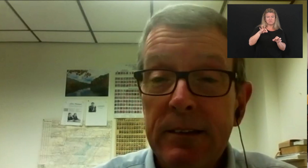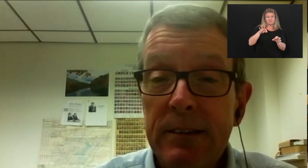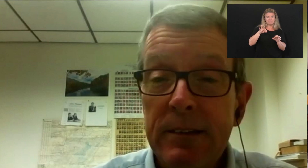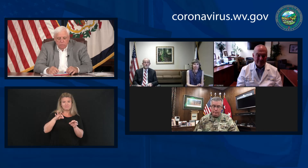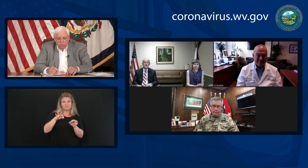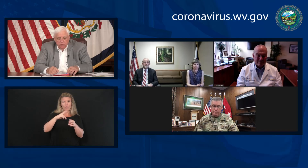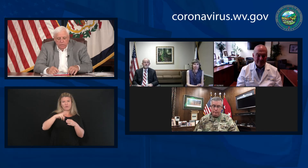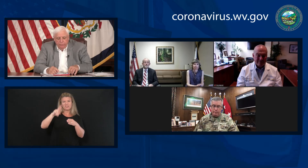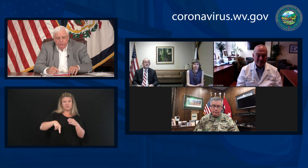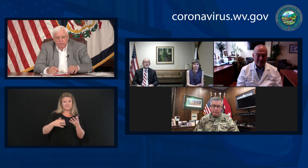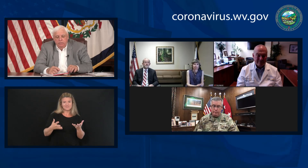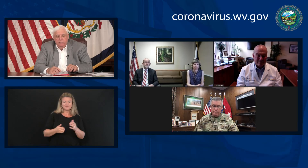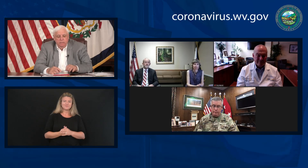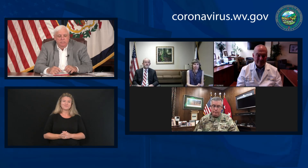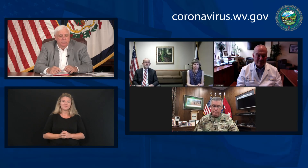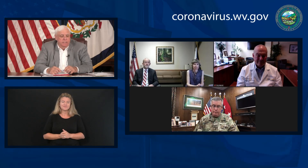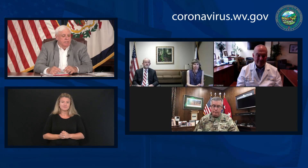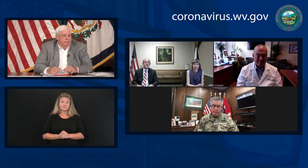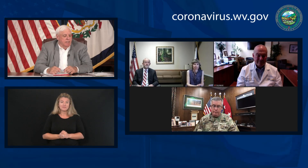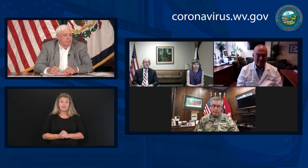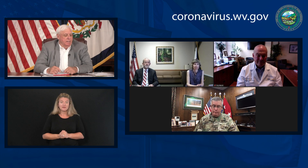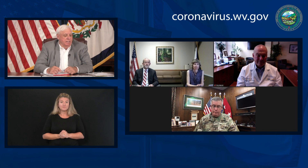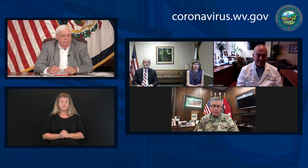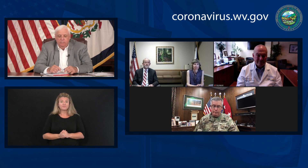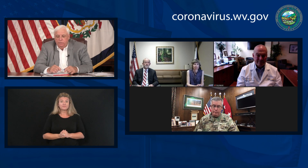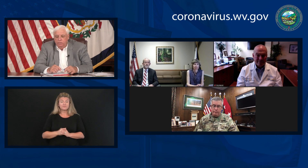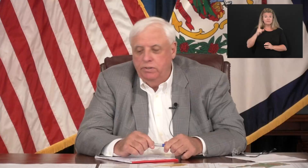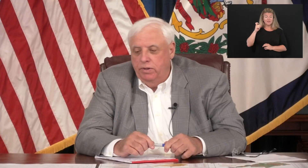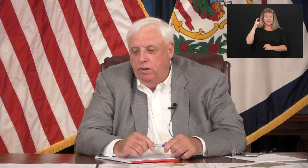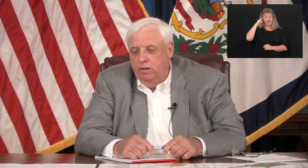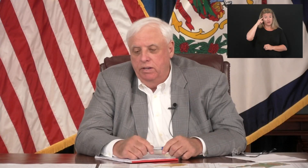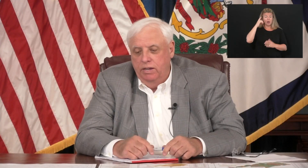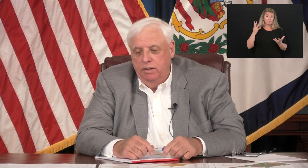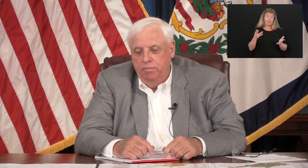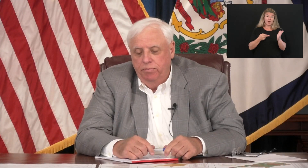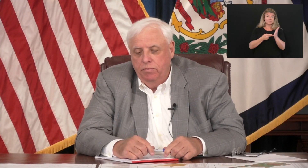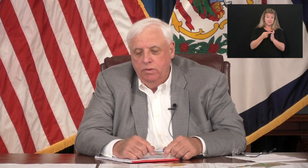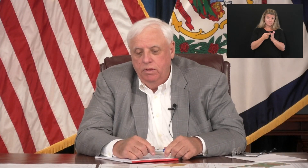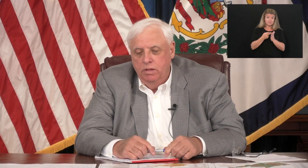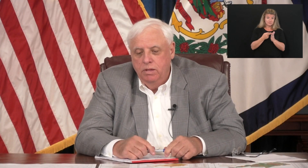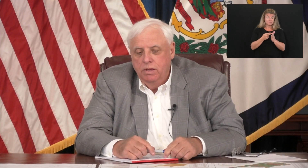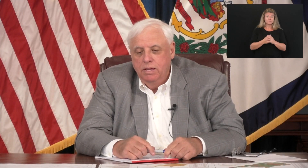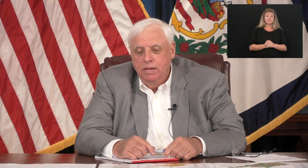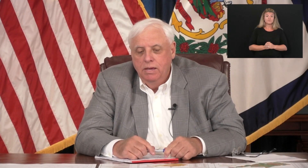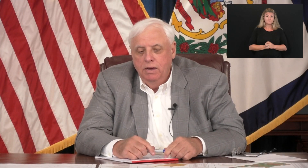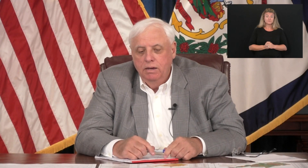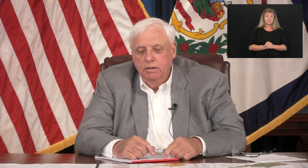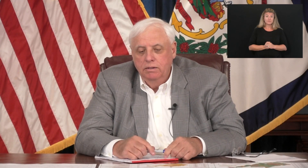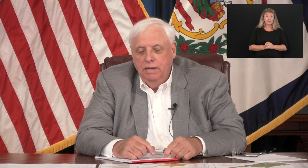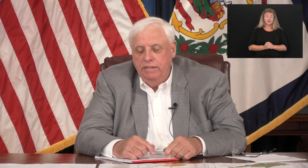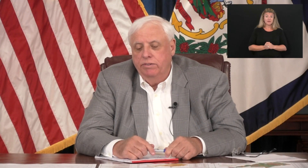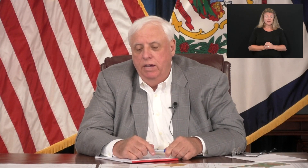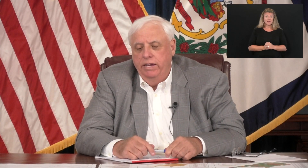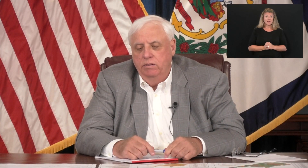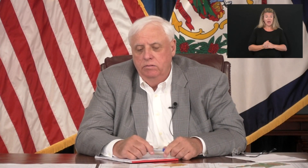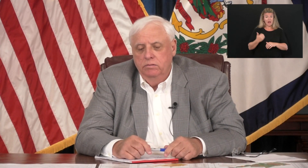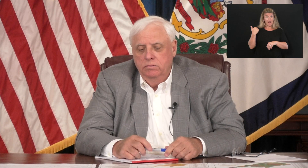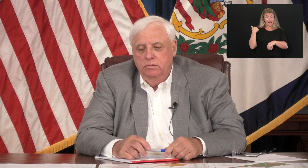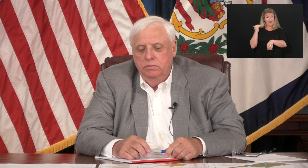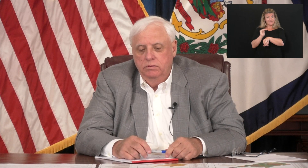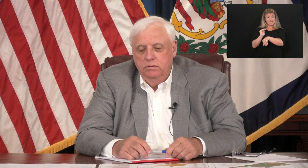Well, Phil, to tell it like it is, first of all, last